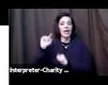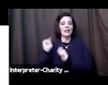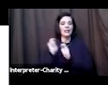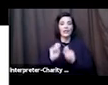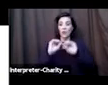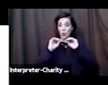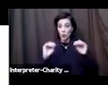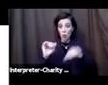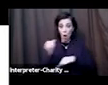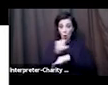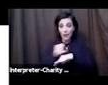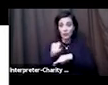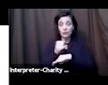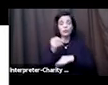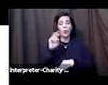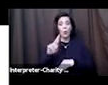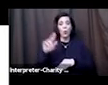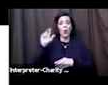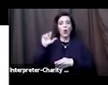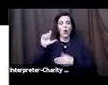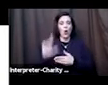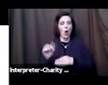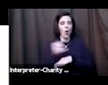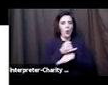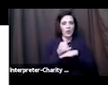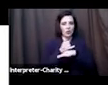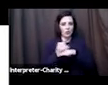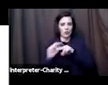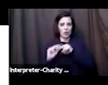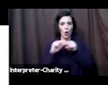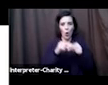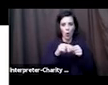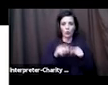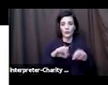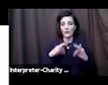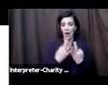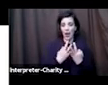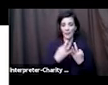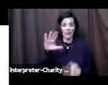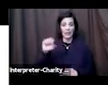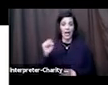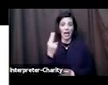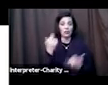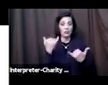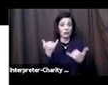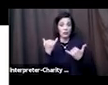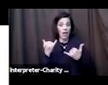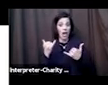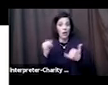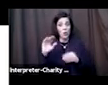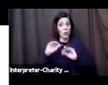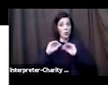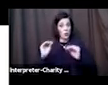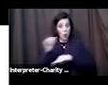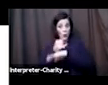no interest cash loans. So if you need, and now their no interest goes up to